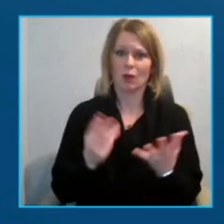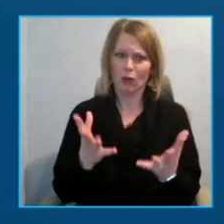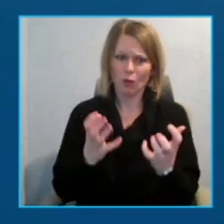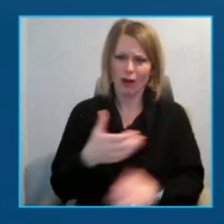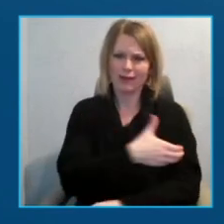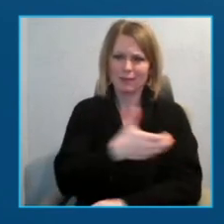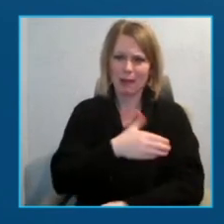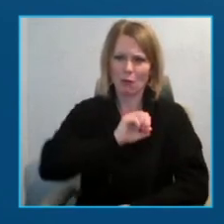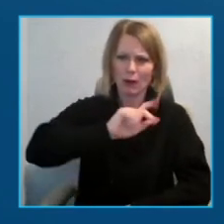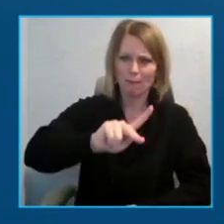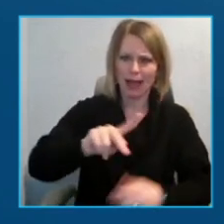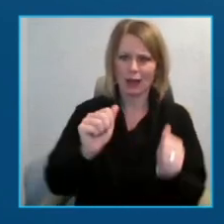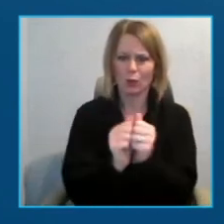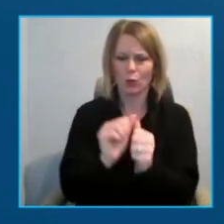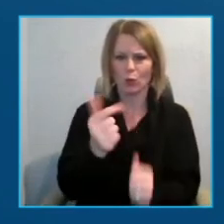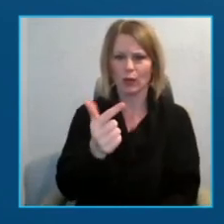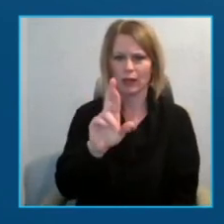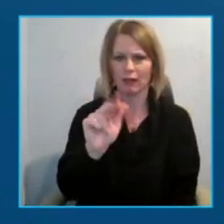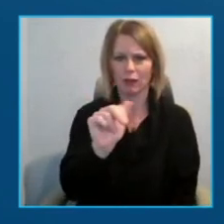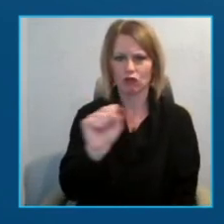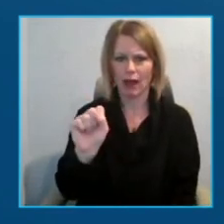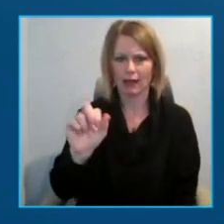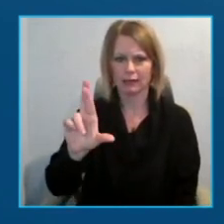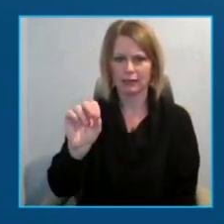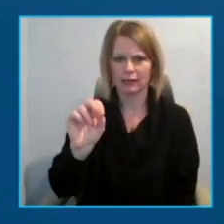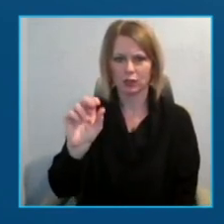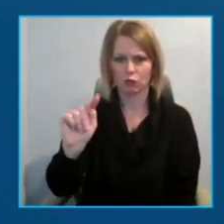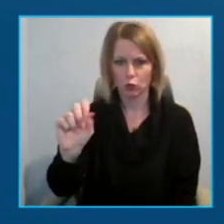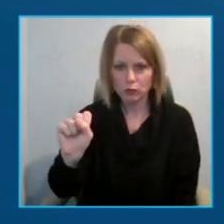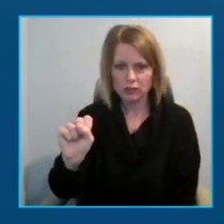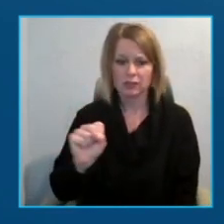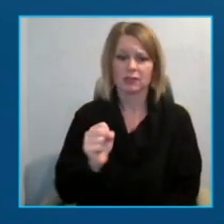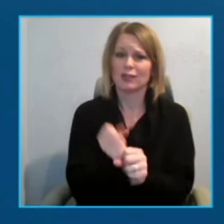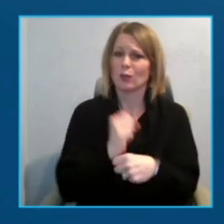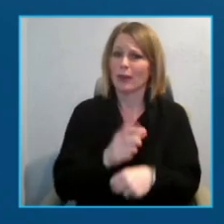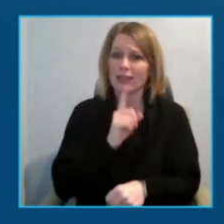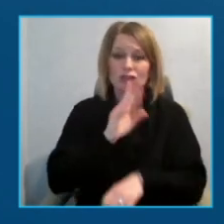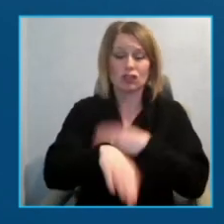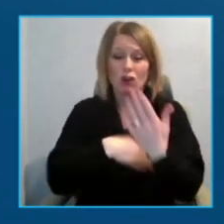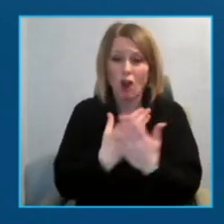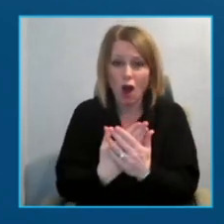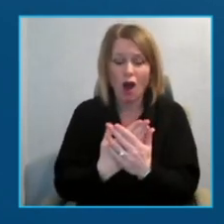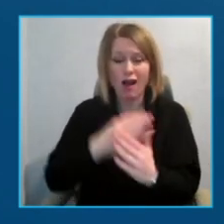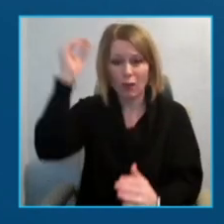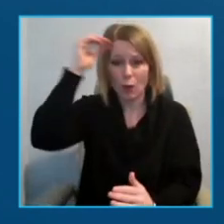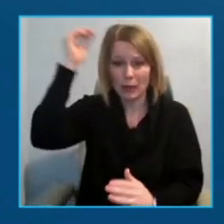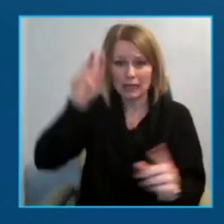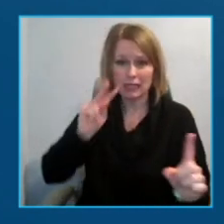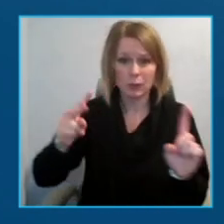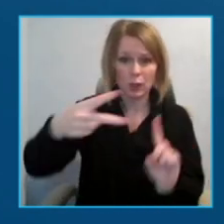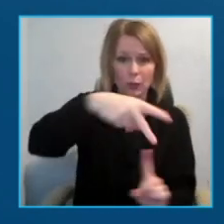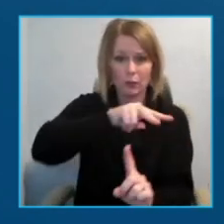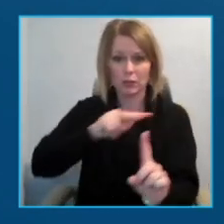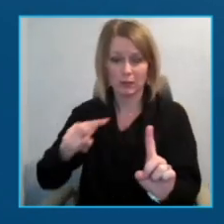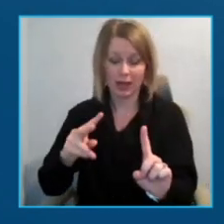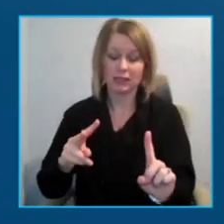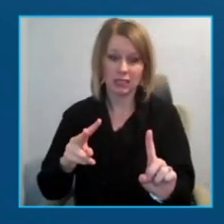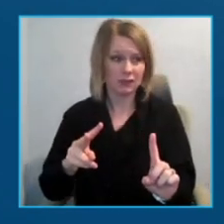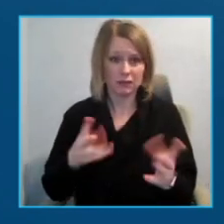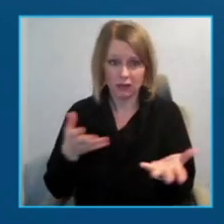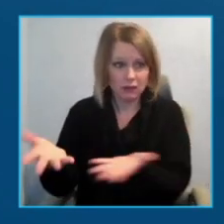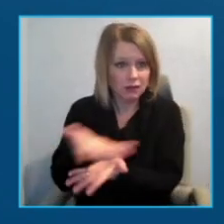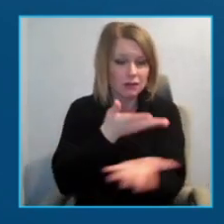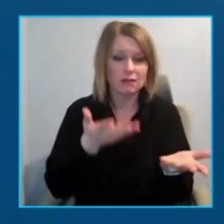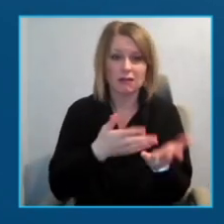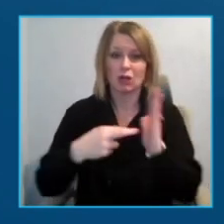that everybody was heard. I have many of the headlines from the newspapers from that period, Democrats